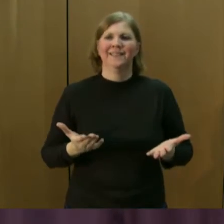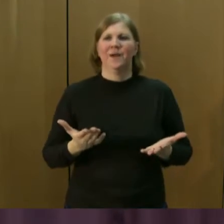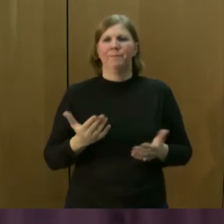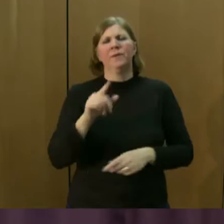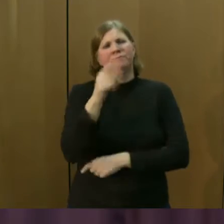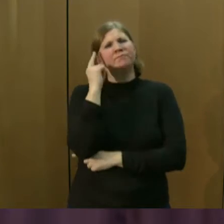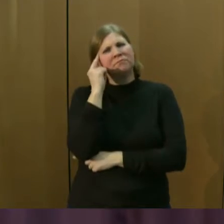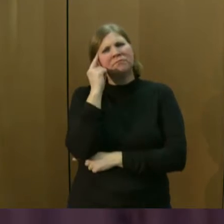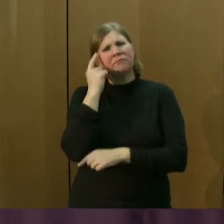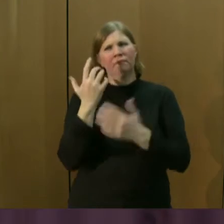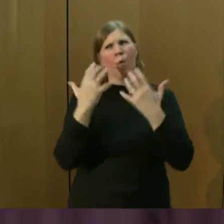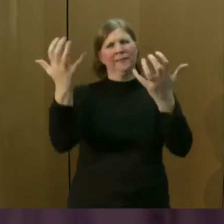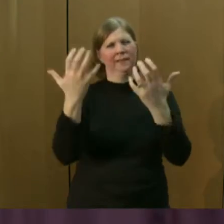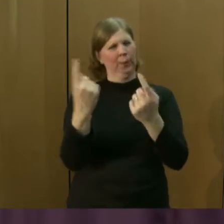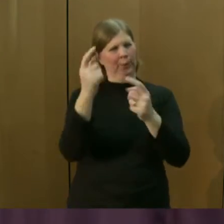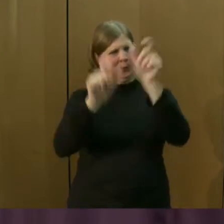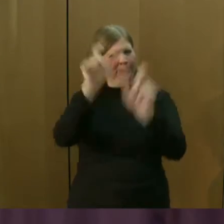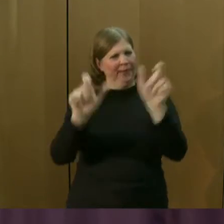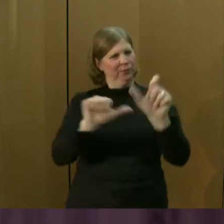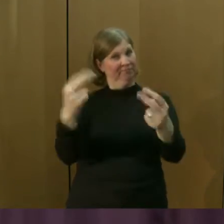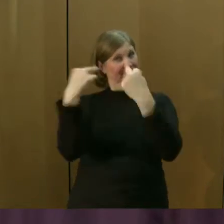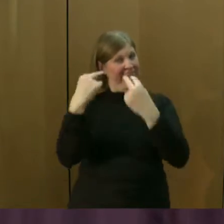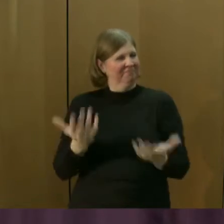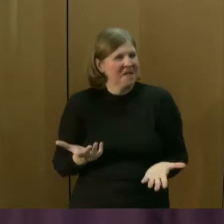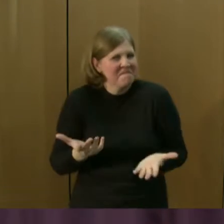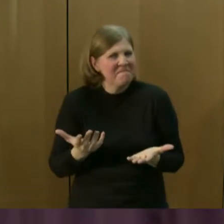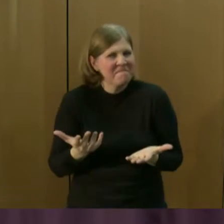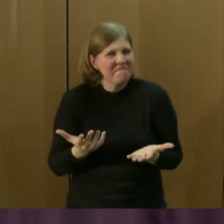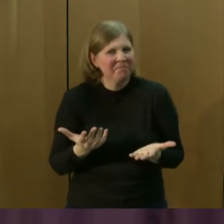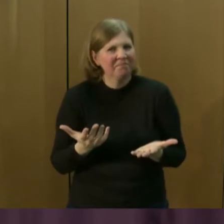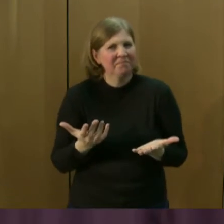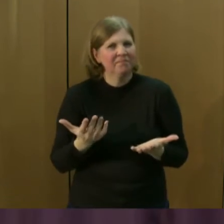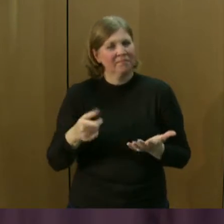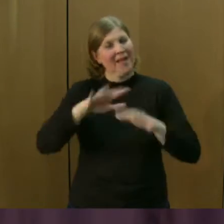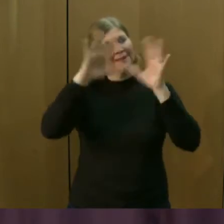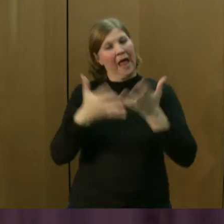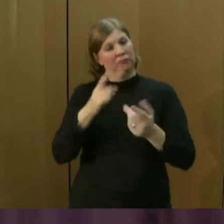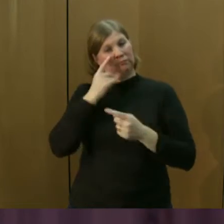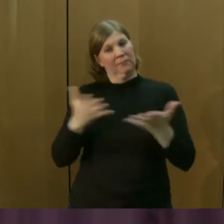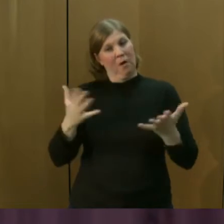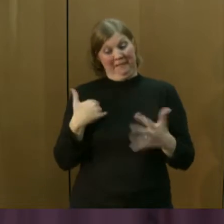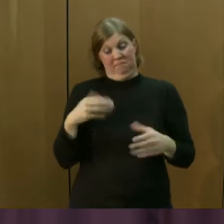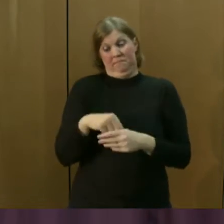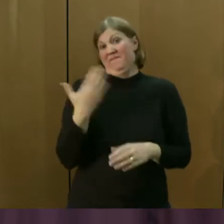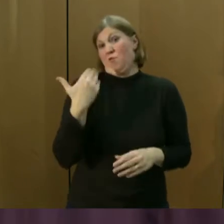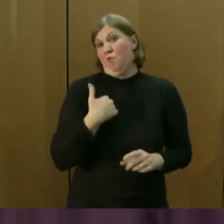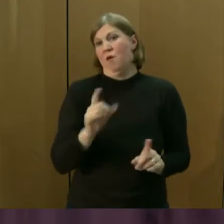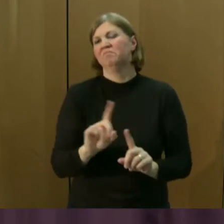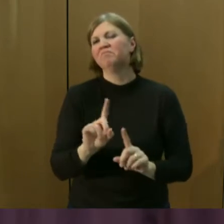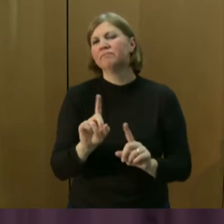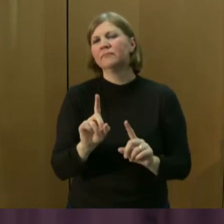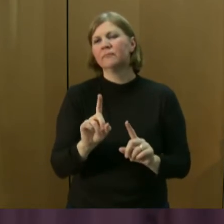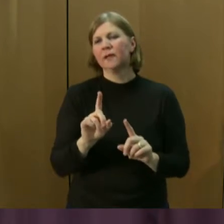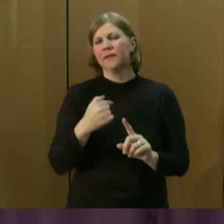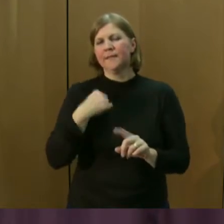shows that I've kind of, I guess, indirectly worked with in the past, thinking about the journey for an audience member, how they're going to find you, how you